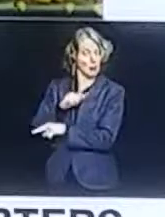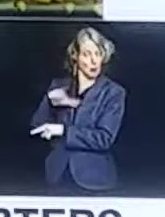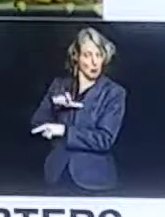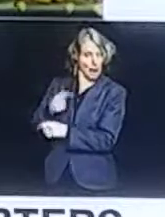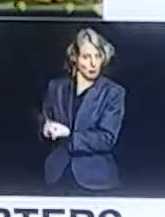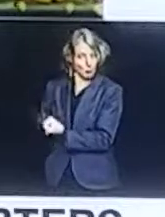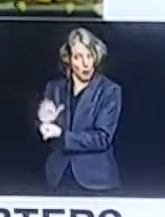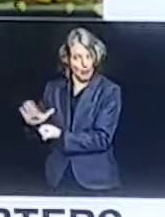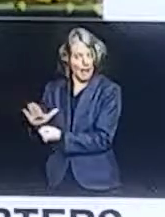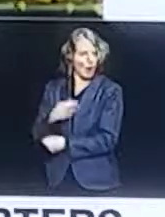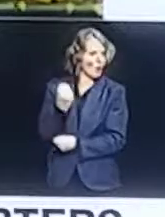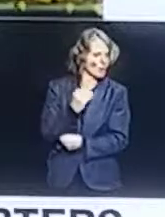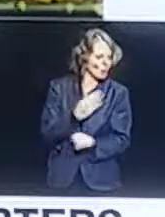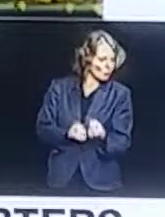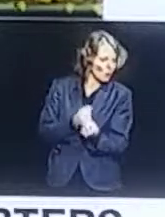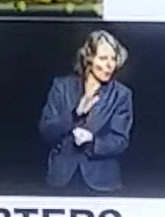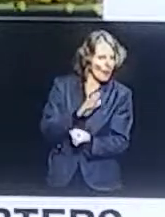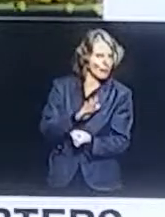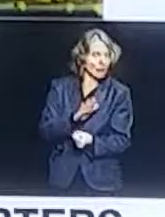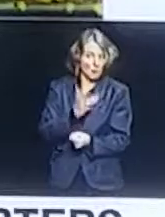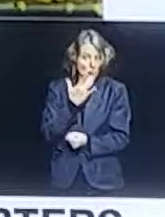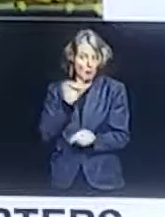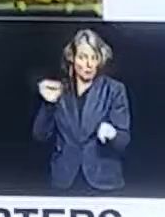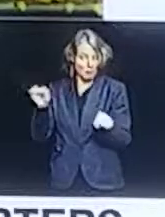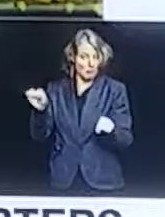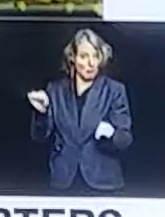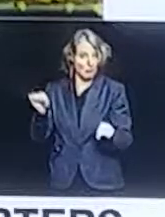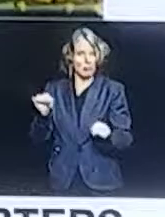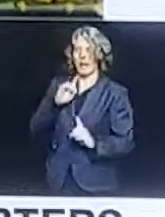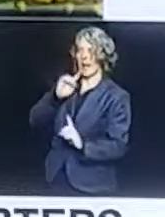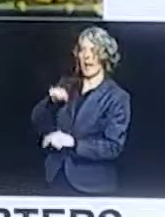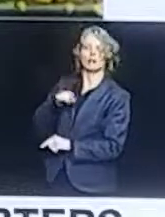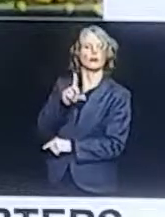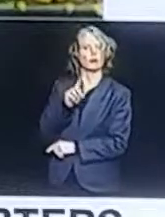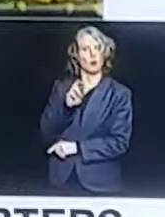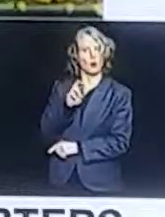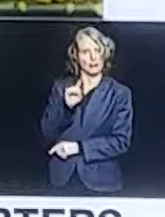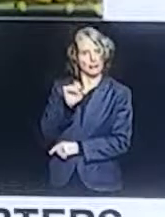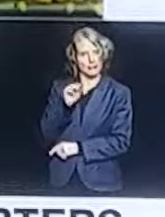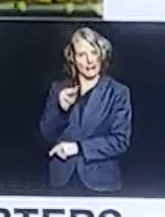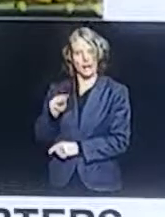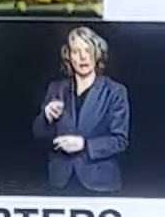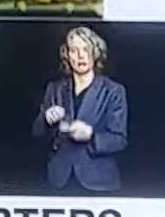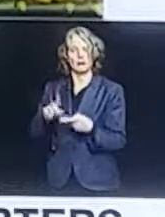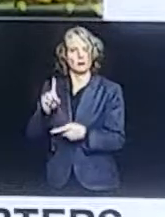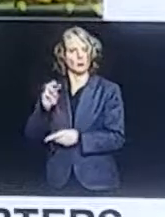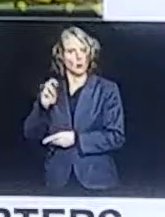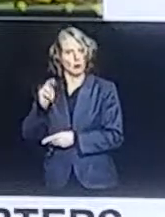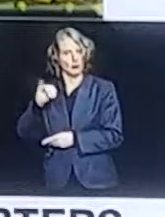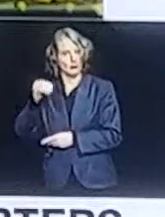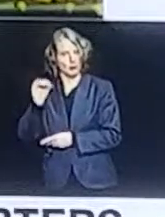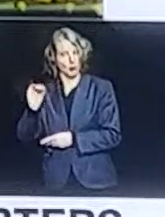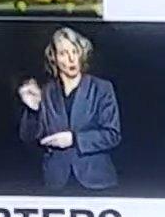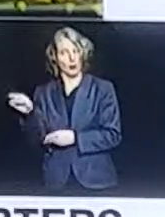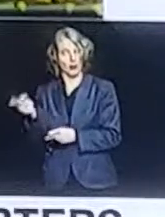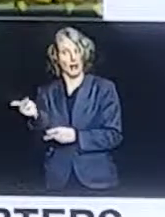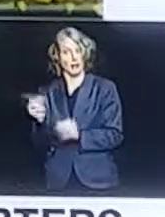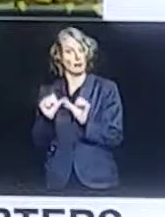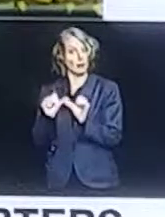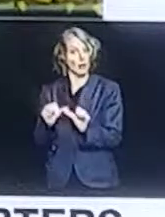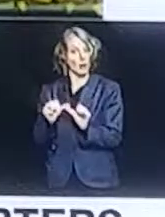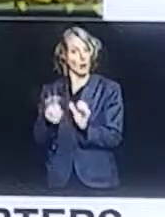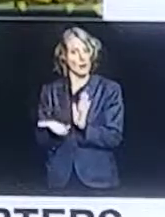or Ontario's approach and so on. Answer, Dr. Tam and Dr. Nu continue to highlight the fact that what's important